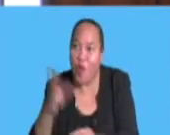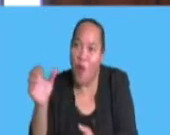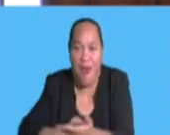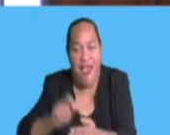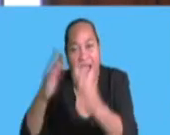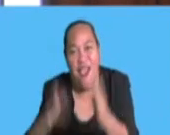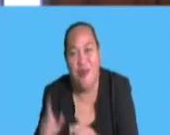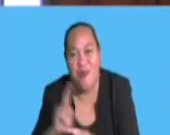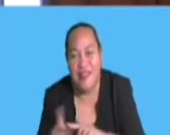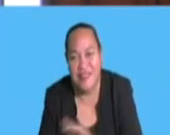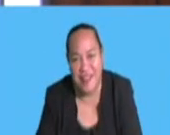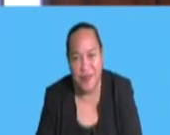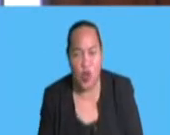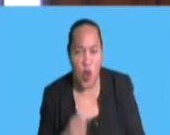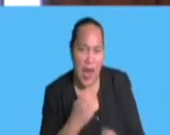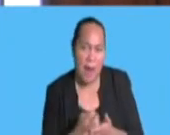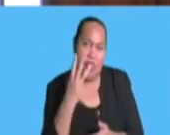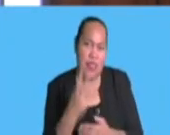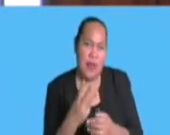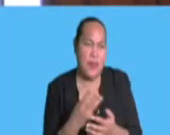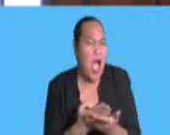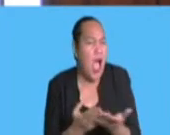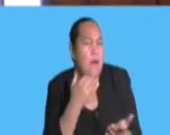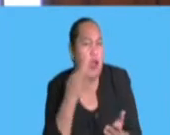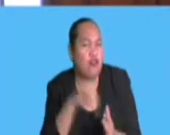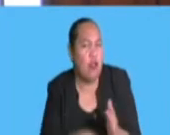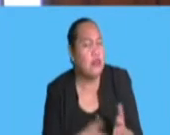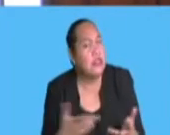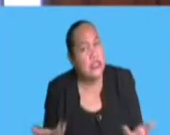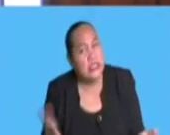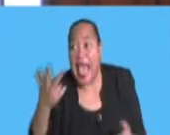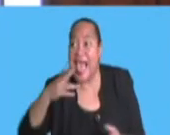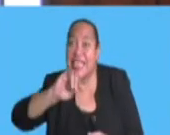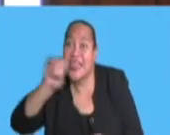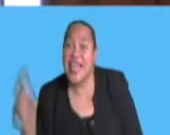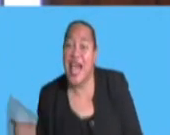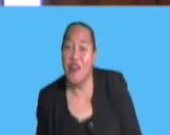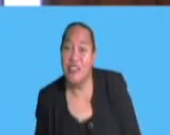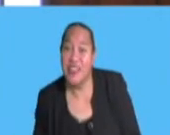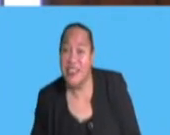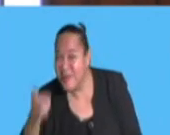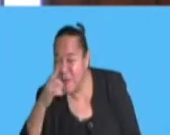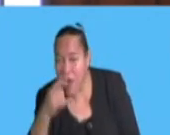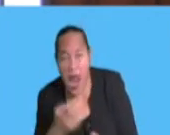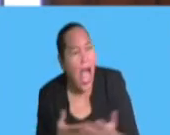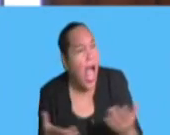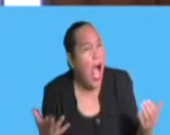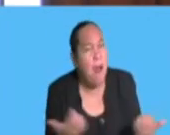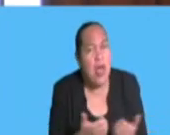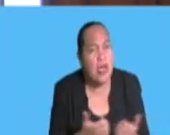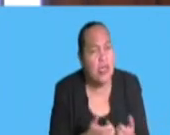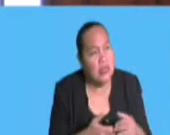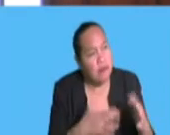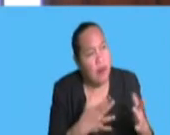how much will this cost government? $80,000 people equates to approximately about 20,000 homes if you give an average of 4